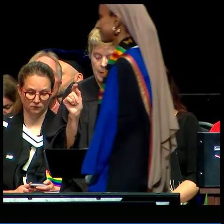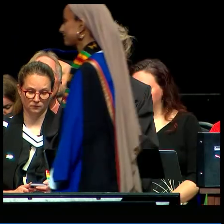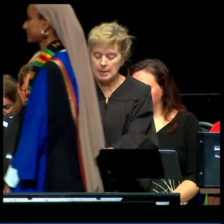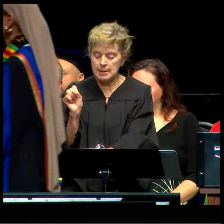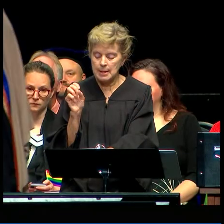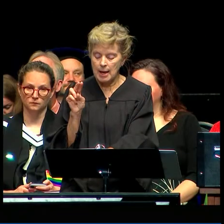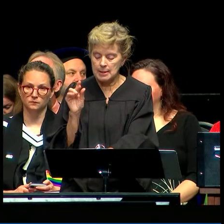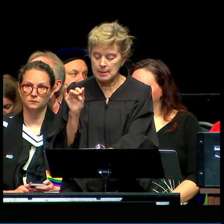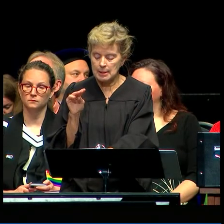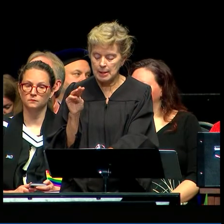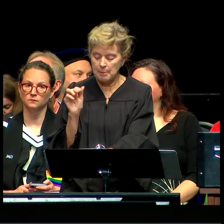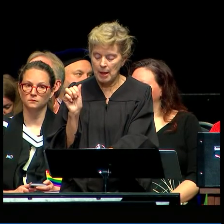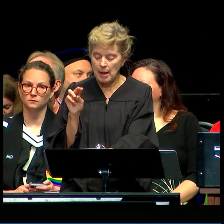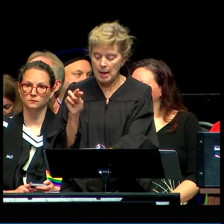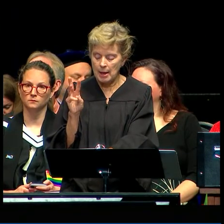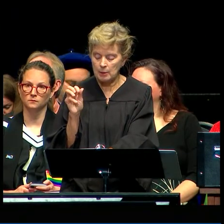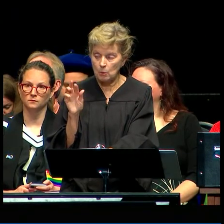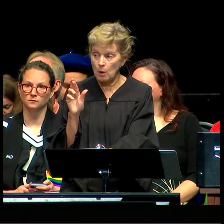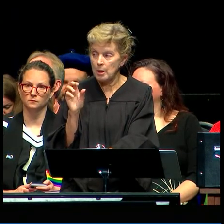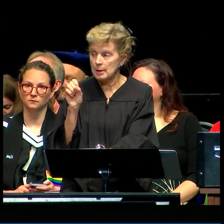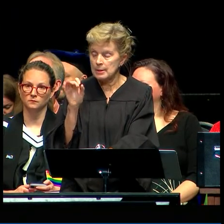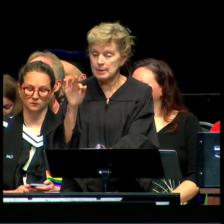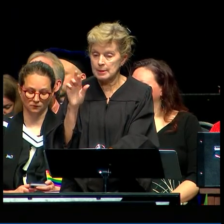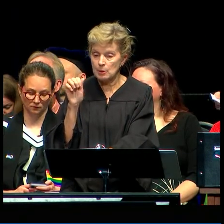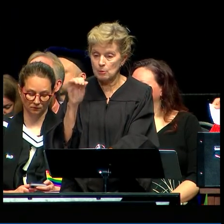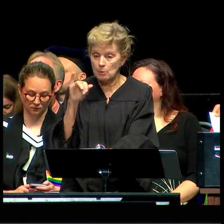Tasneem Anwar Siraj, with distinction.